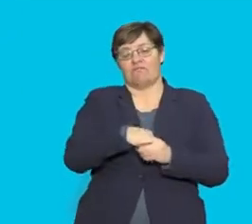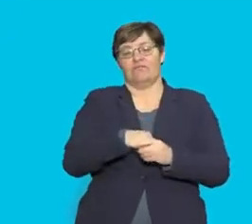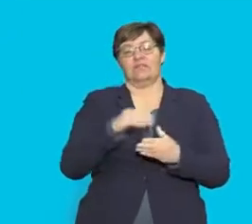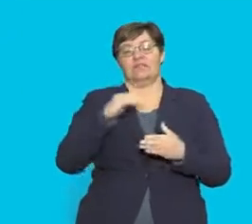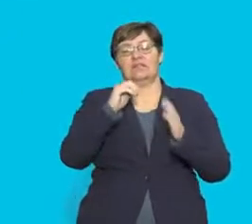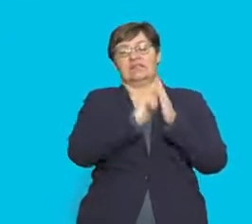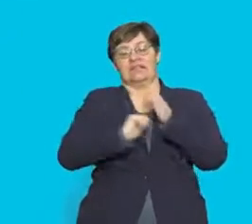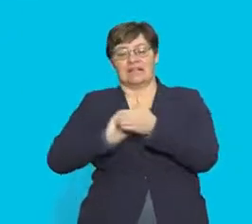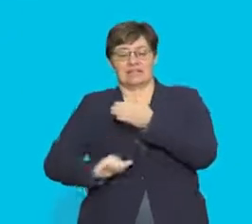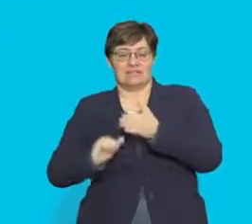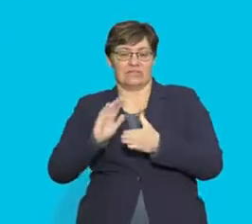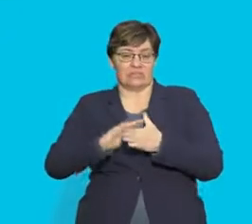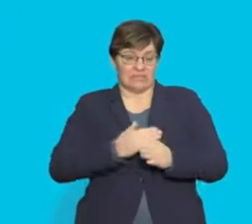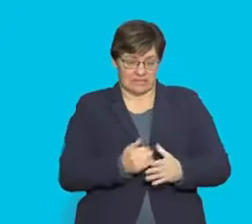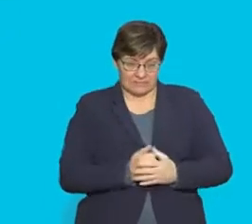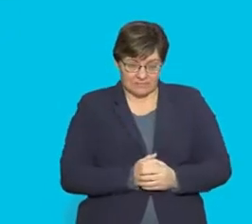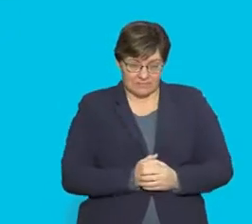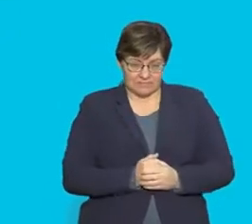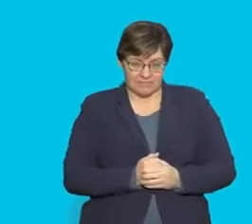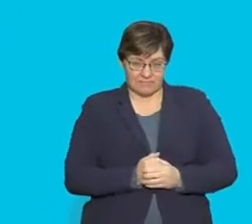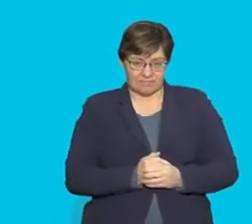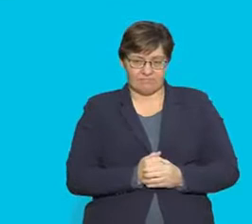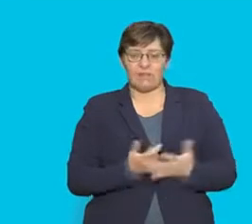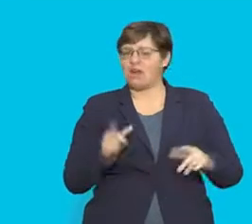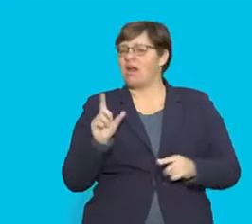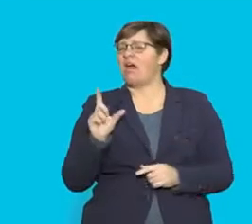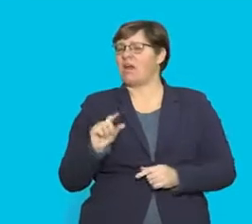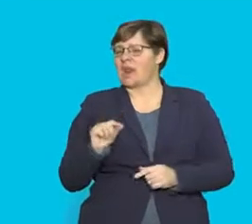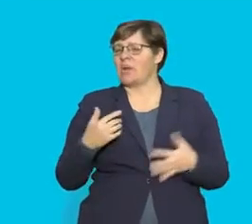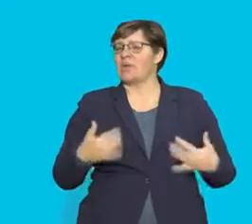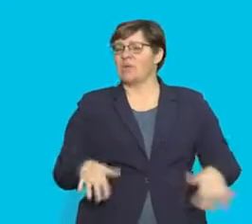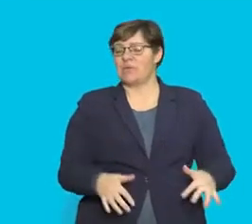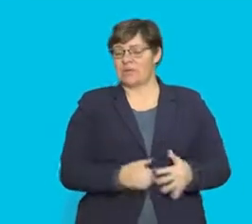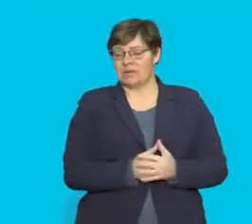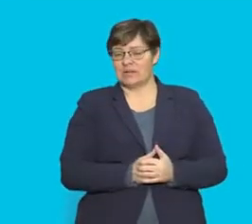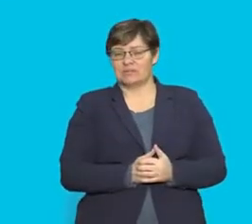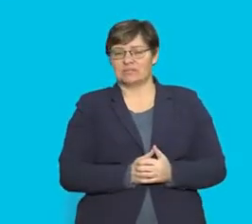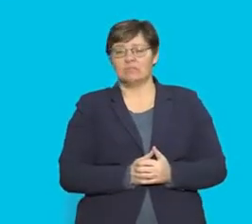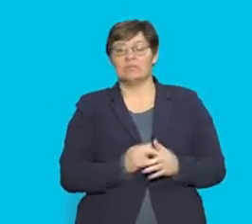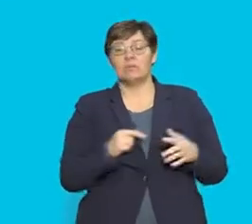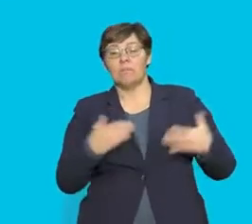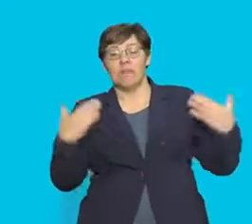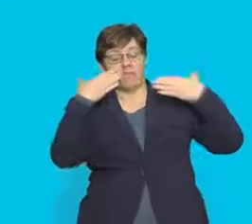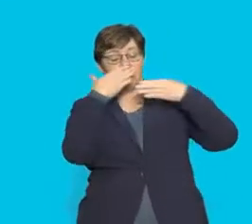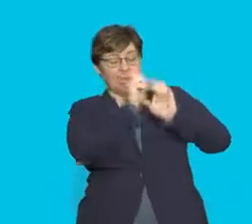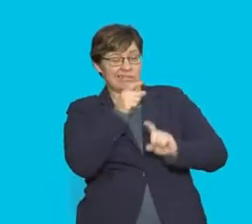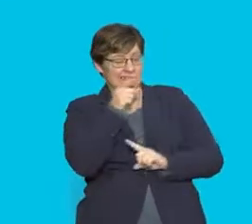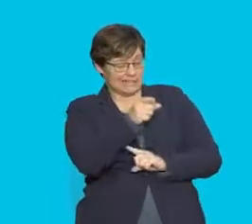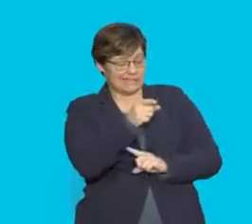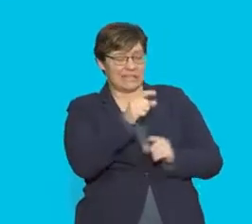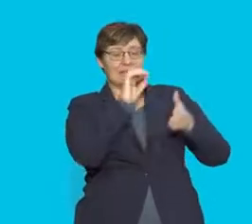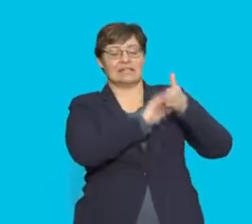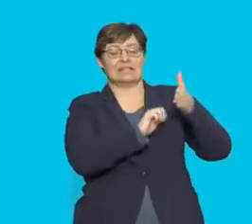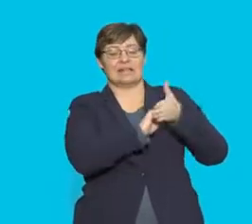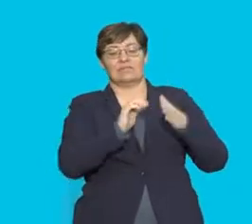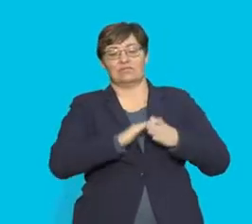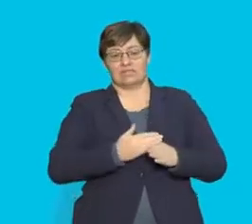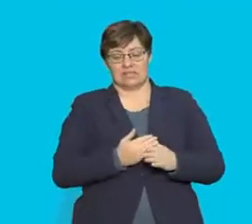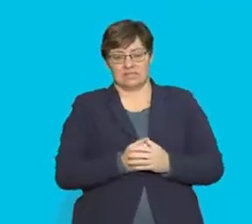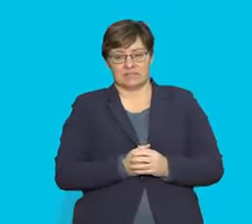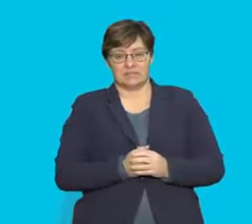that Euclide was actually very interested in. So our main focus is this deductive reasoning.